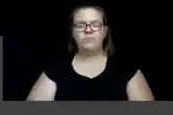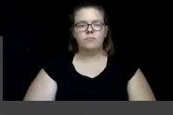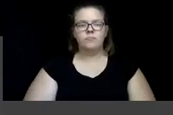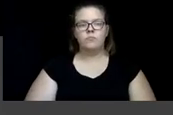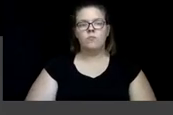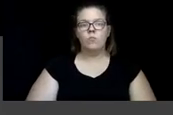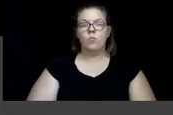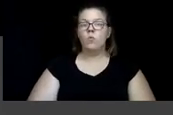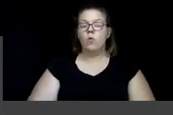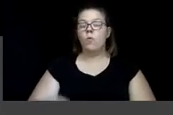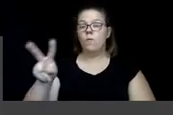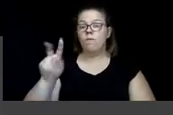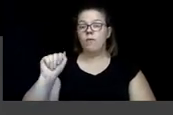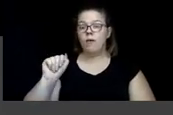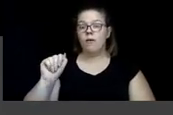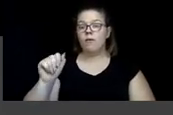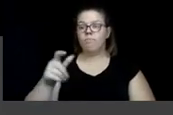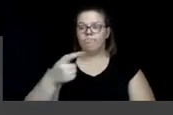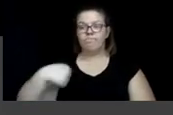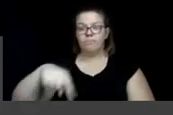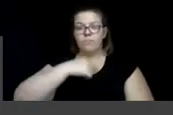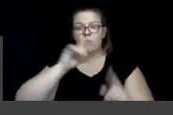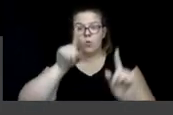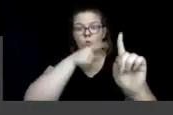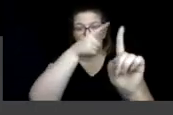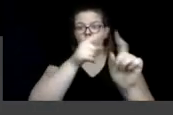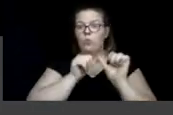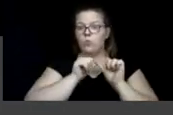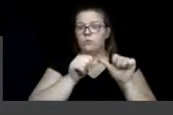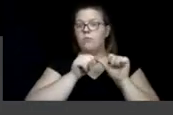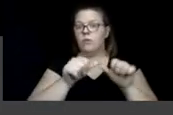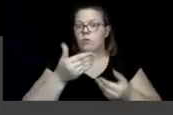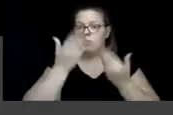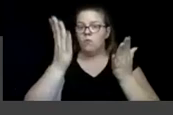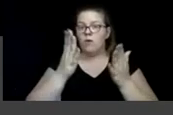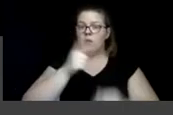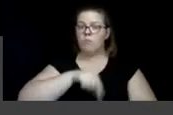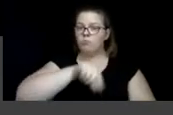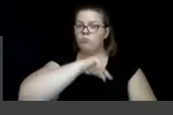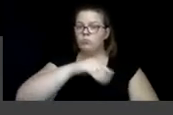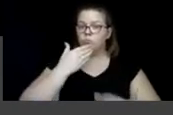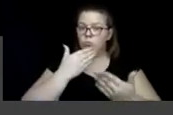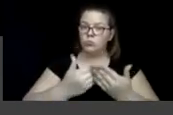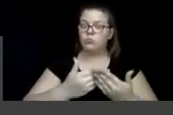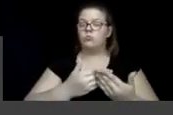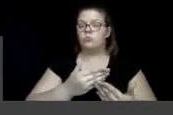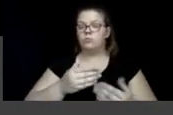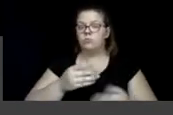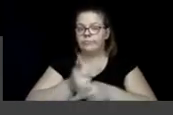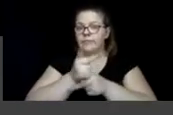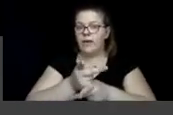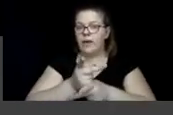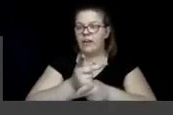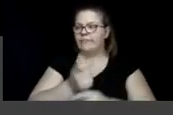So the goal of the VA is to continue to provide quality care like any other day. When